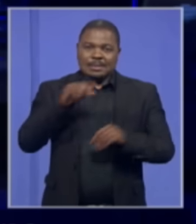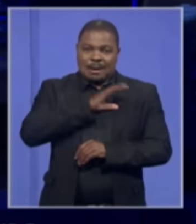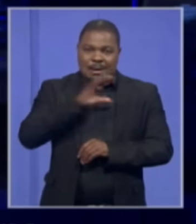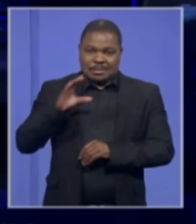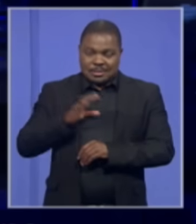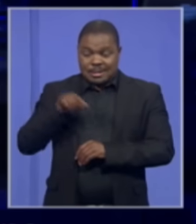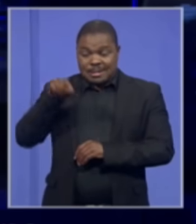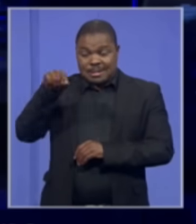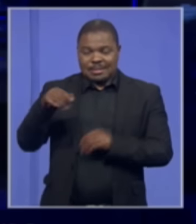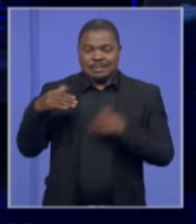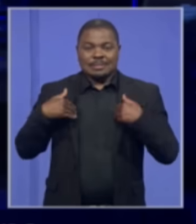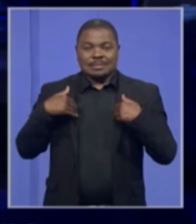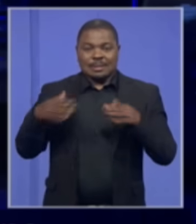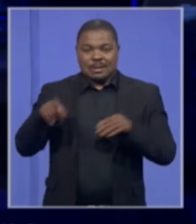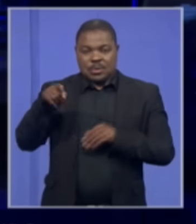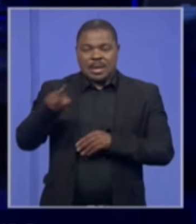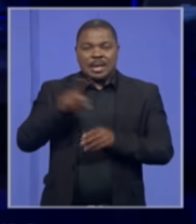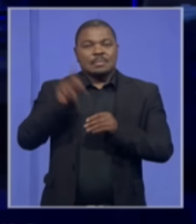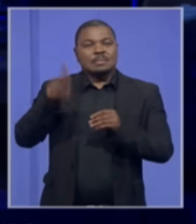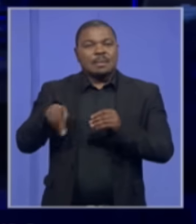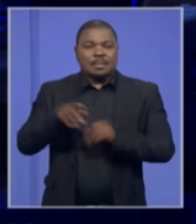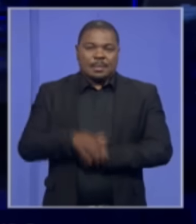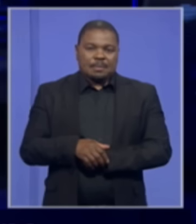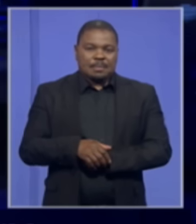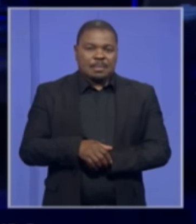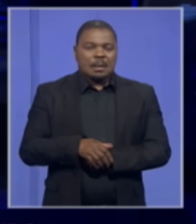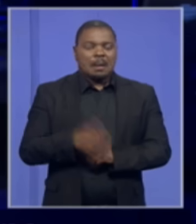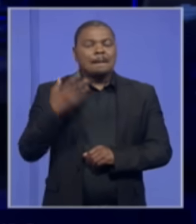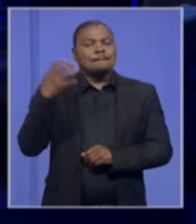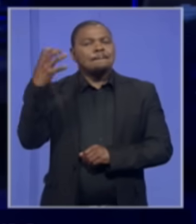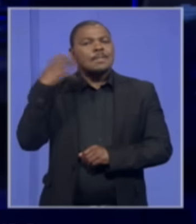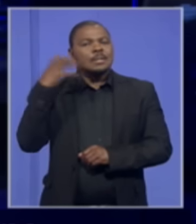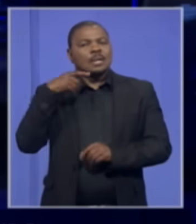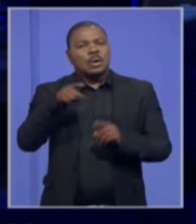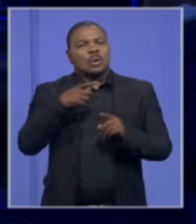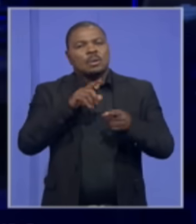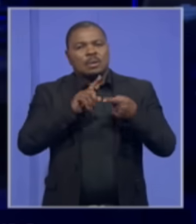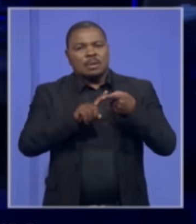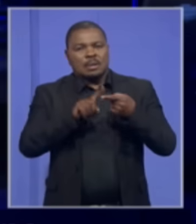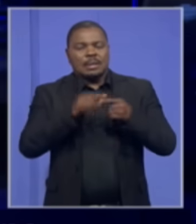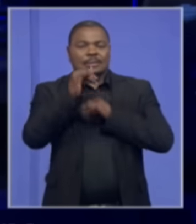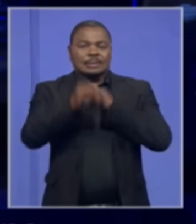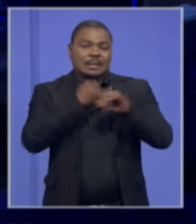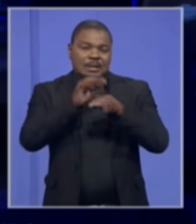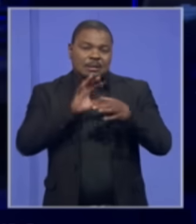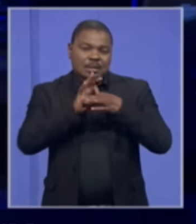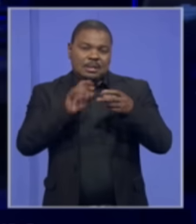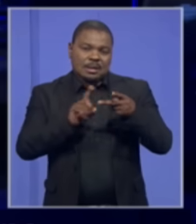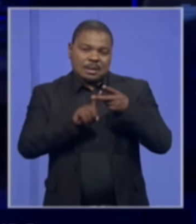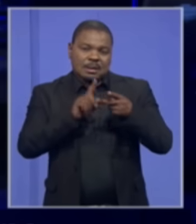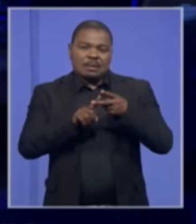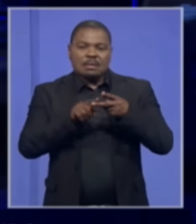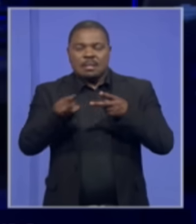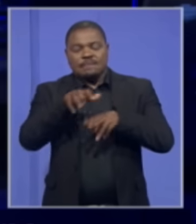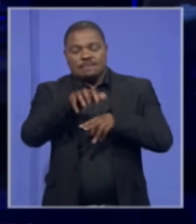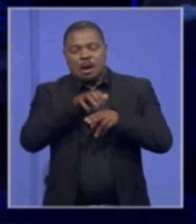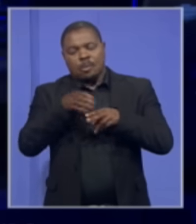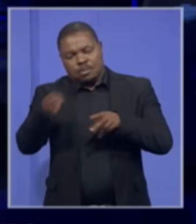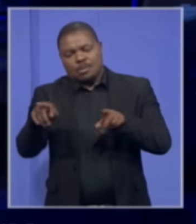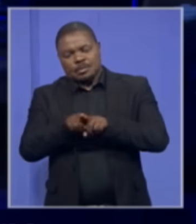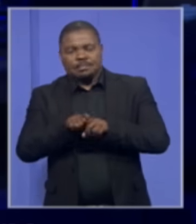se qadile ka jeno Kempton Park. Ditho tsa kabinete le letona la temo le dikamano tsa matjhaba ba teng sebokeng sena.